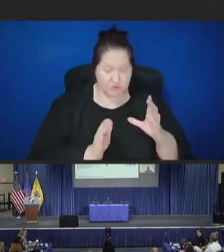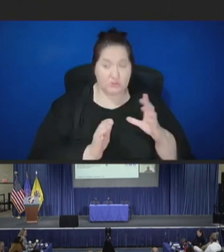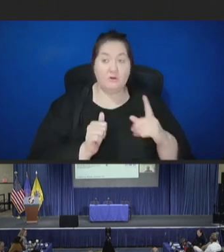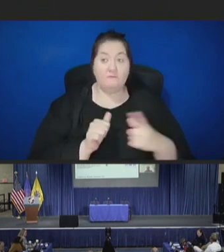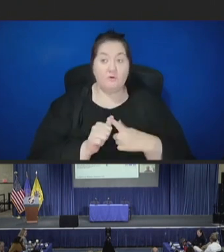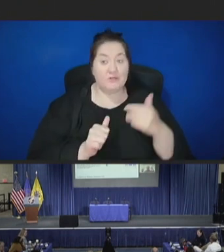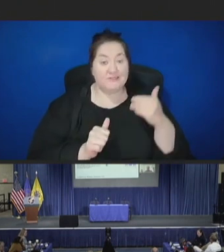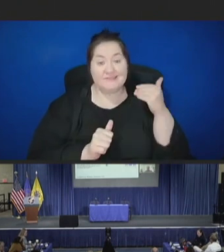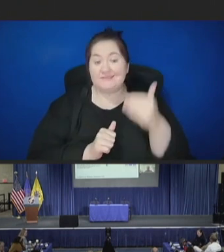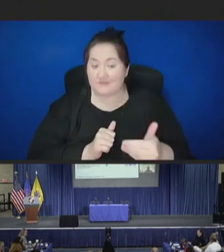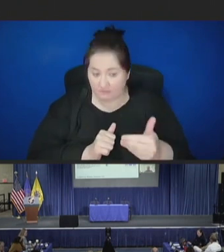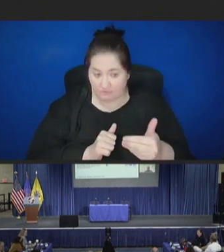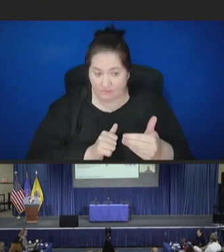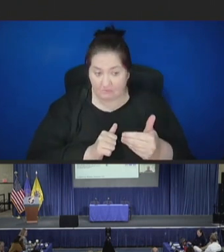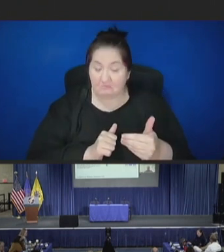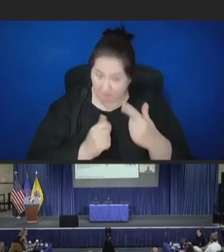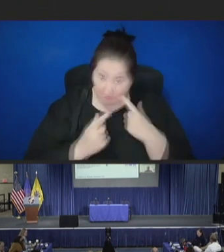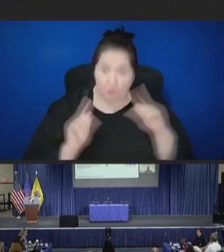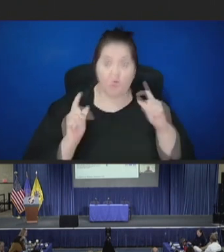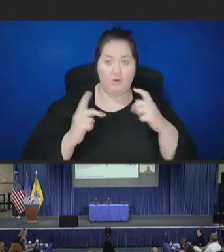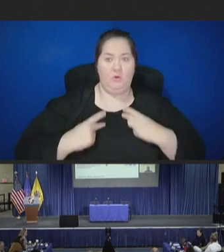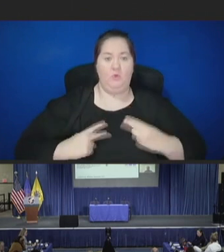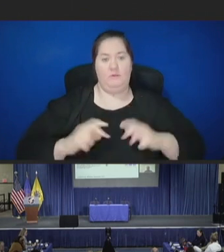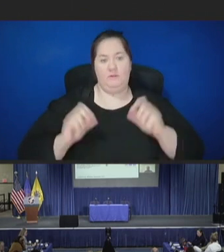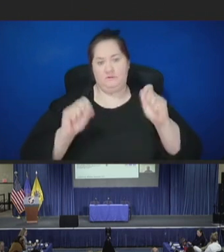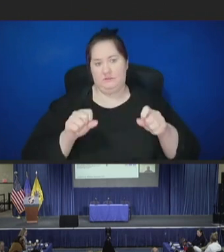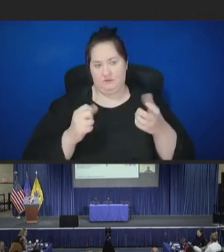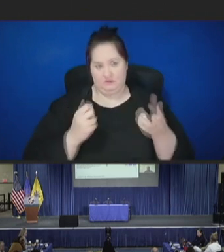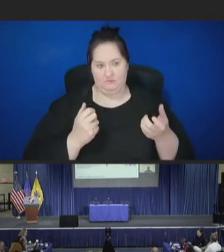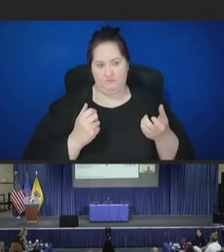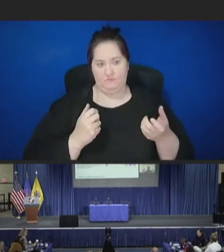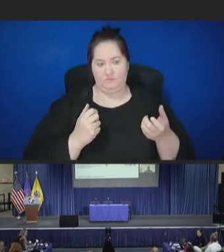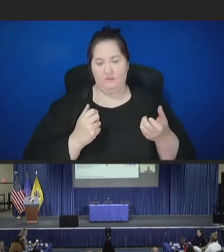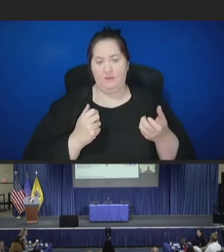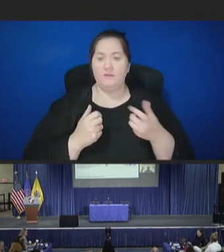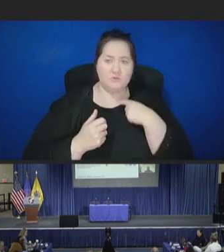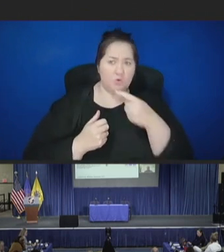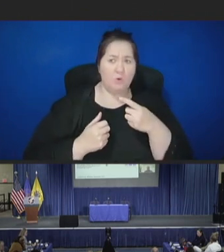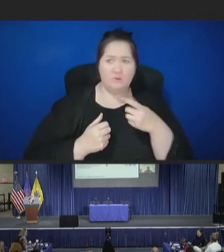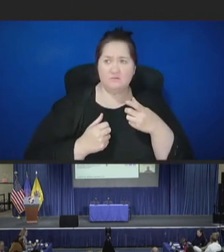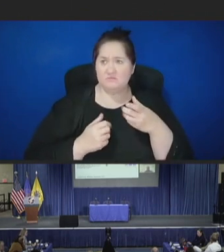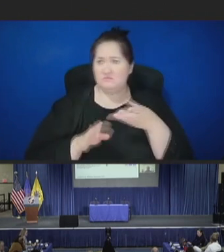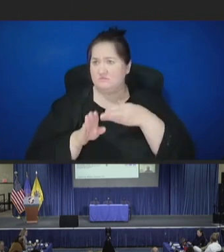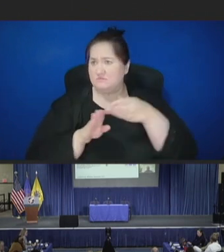step really can work in humans where we need it to work. And it told the field, hey,